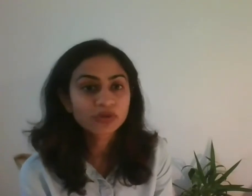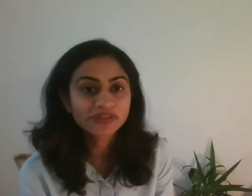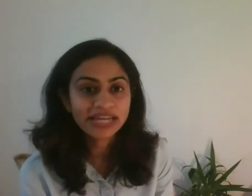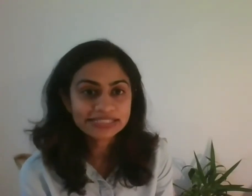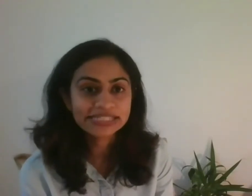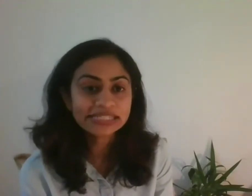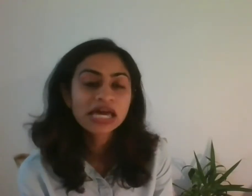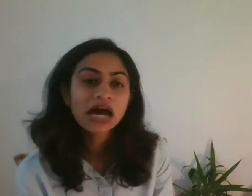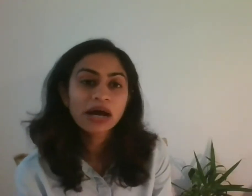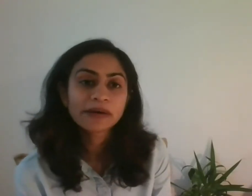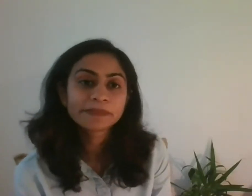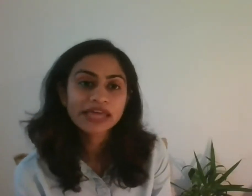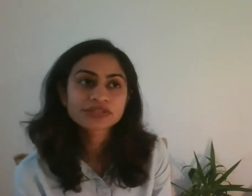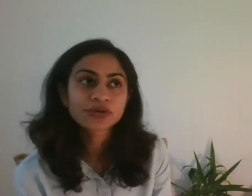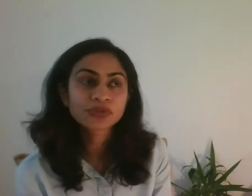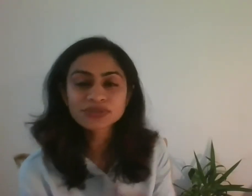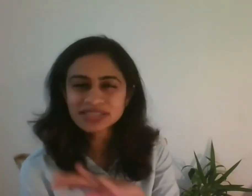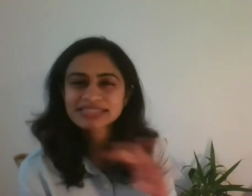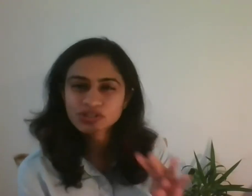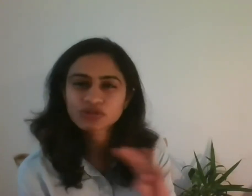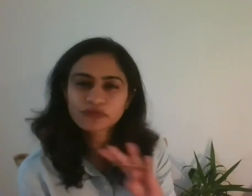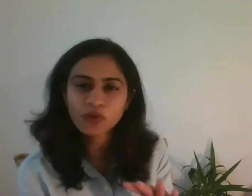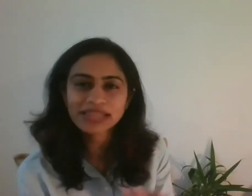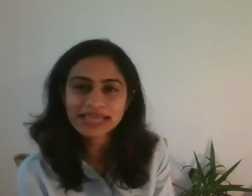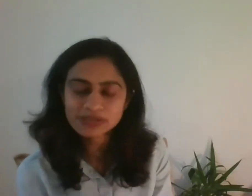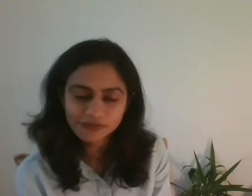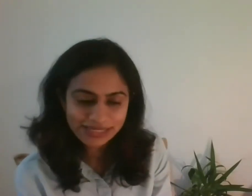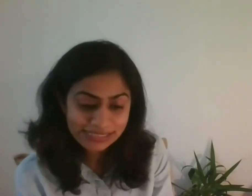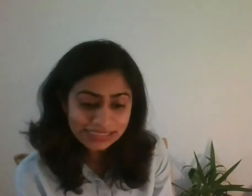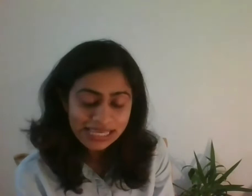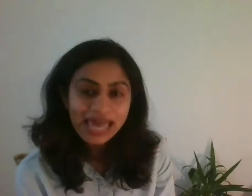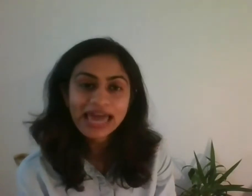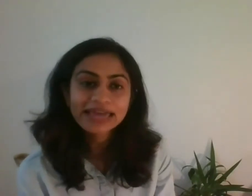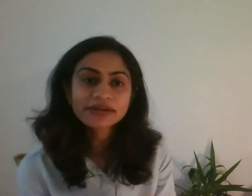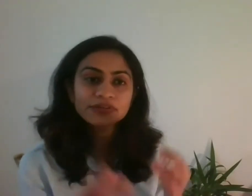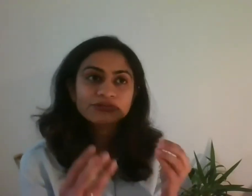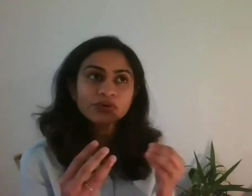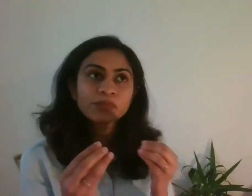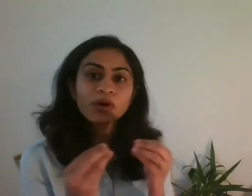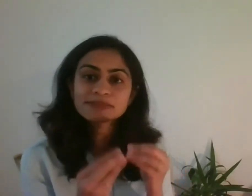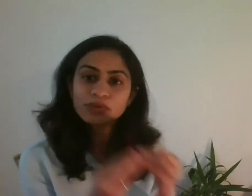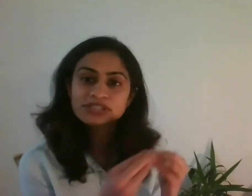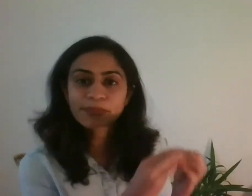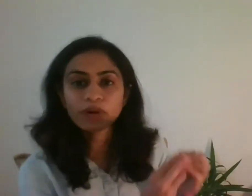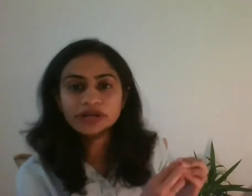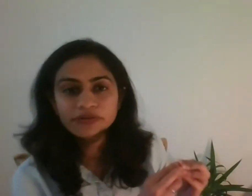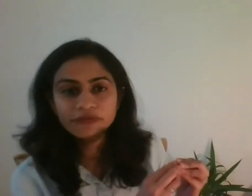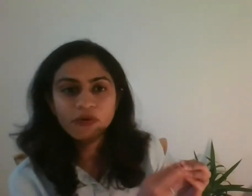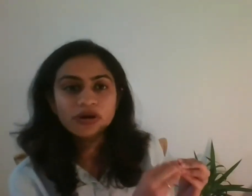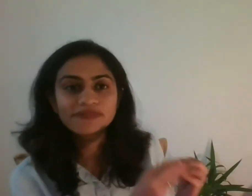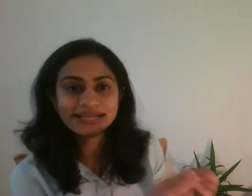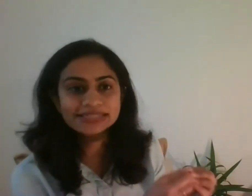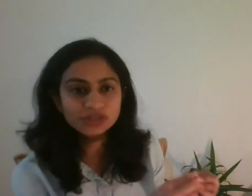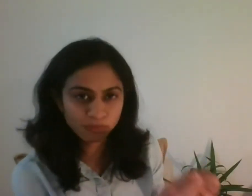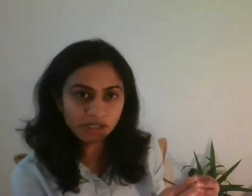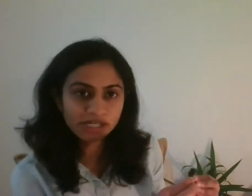with COVID-19. And so those are the essential 4 classes of vaccines. And so what's most important for